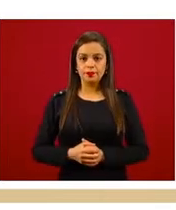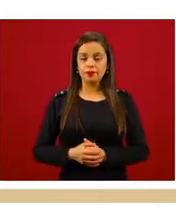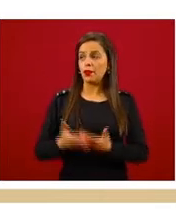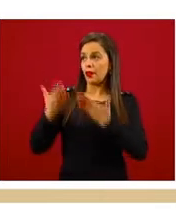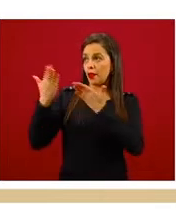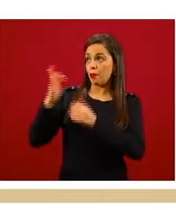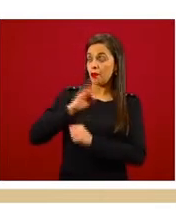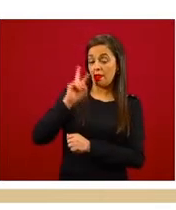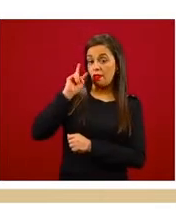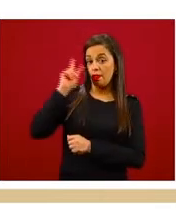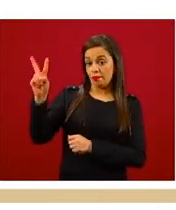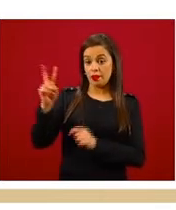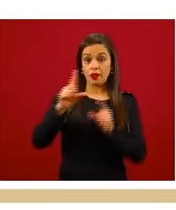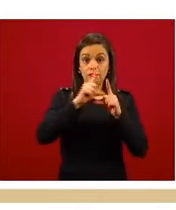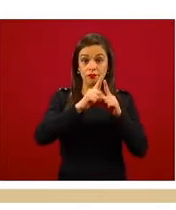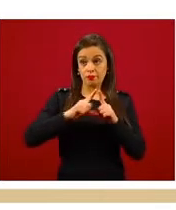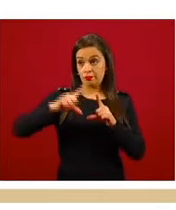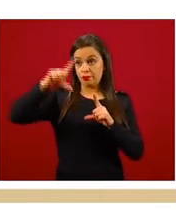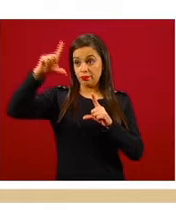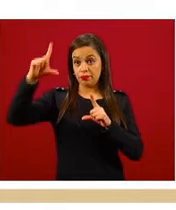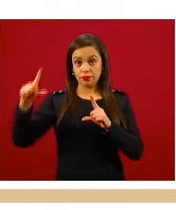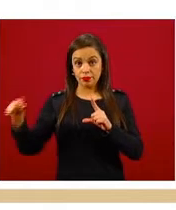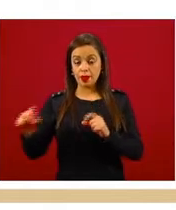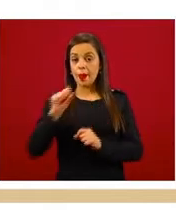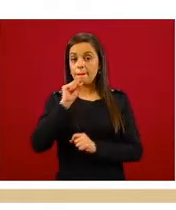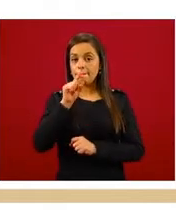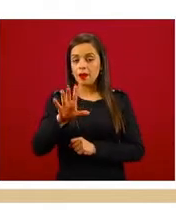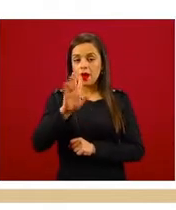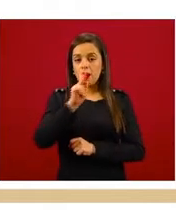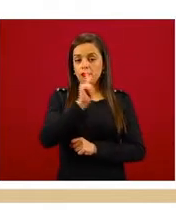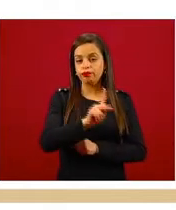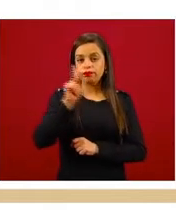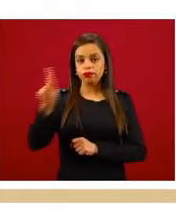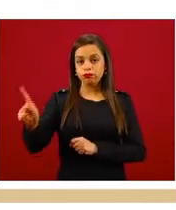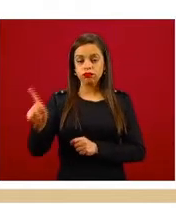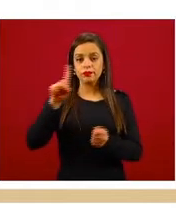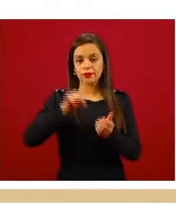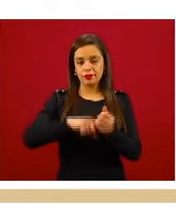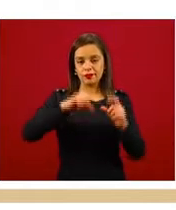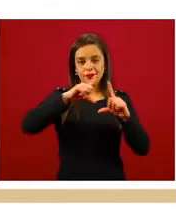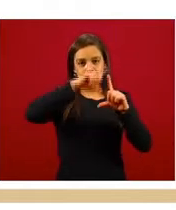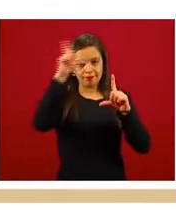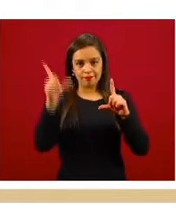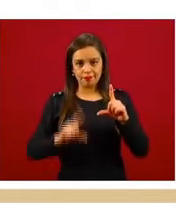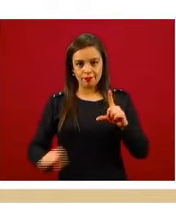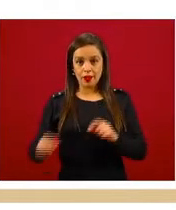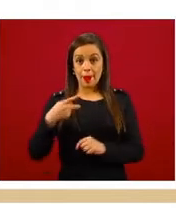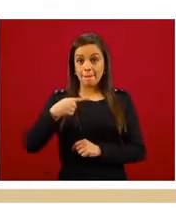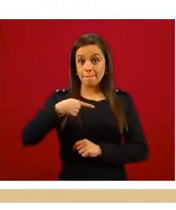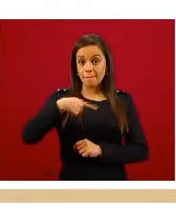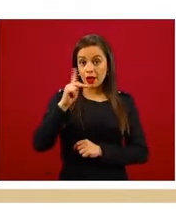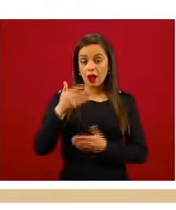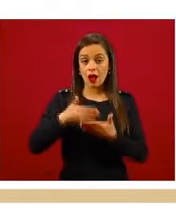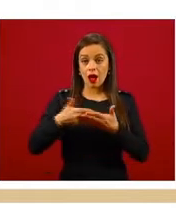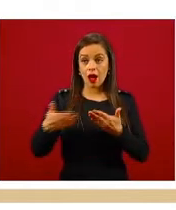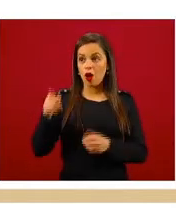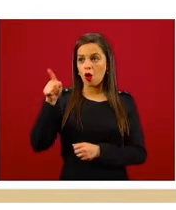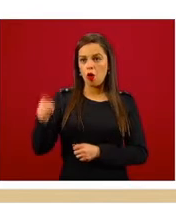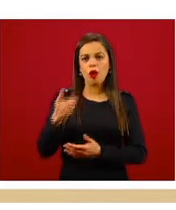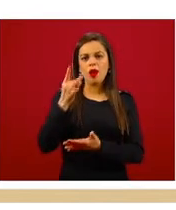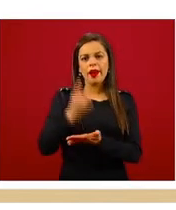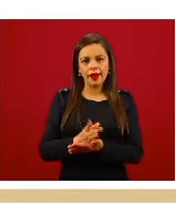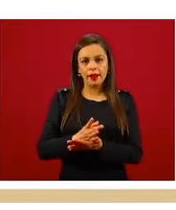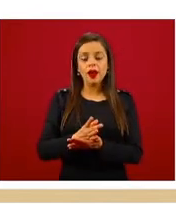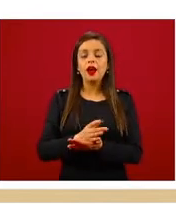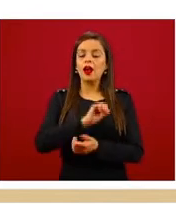my next slide, you can see the pandemic curve, similar to the ones that I presented for national cases, but this is a